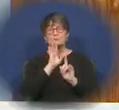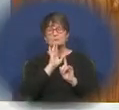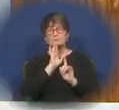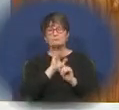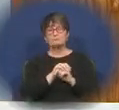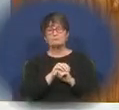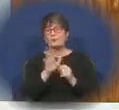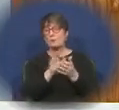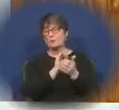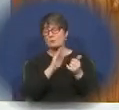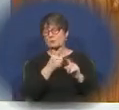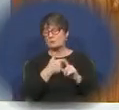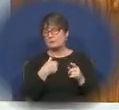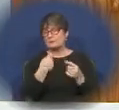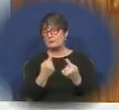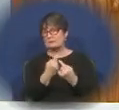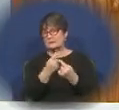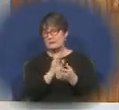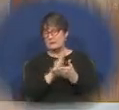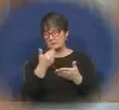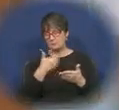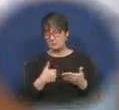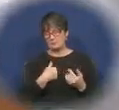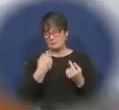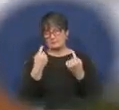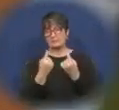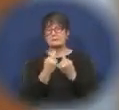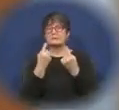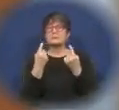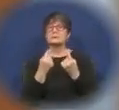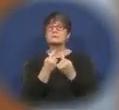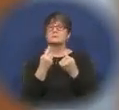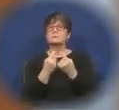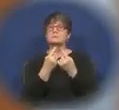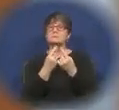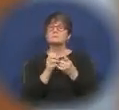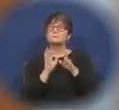wash me, Lord, from my iniquities, cleanse me from my sins.